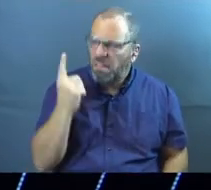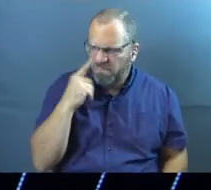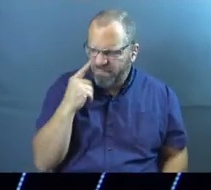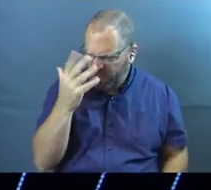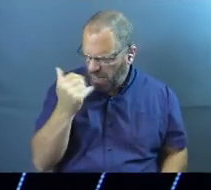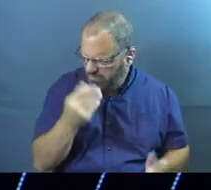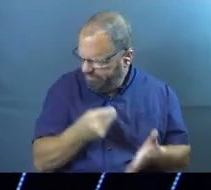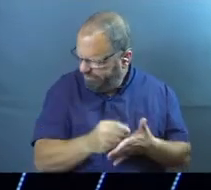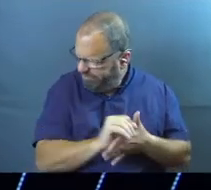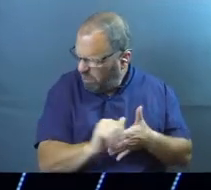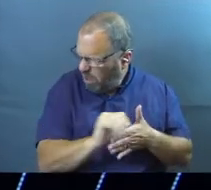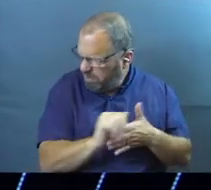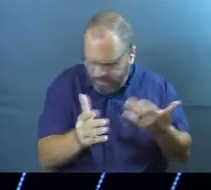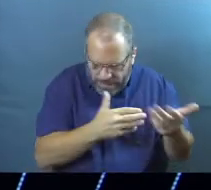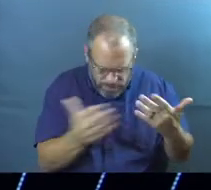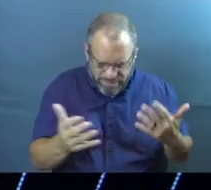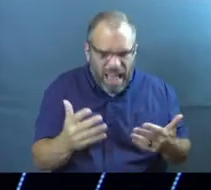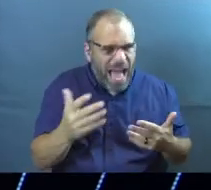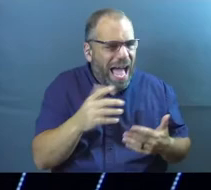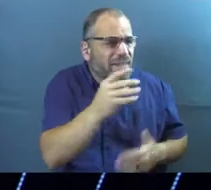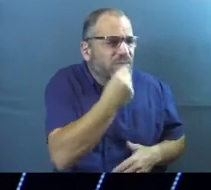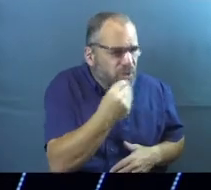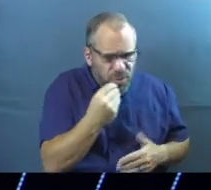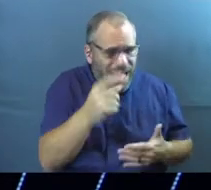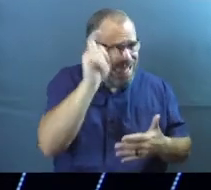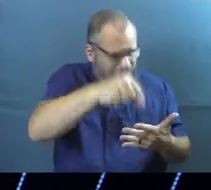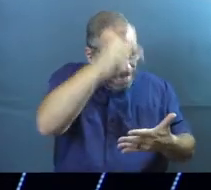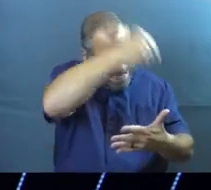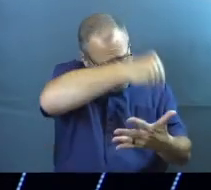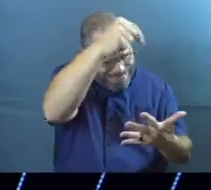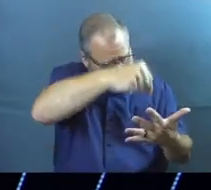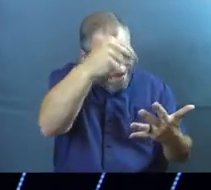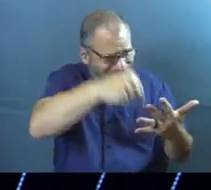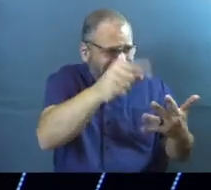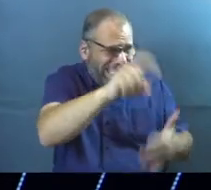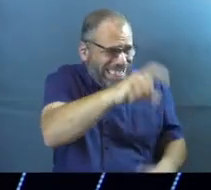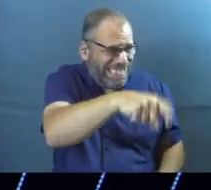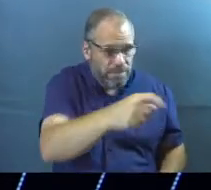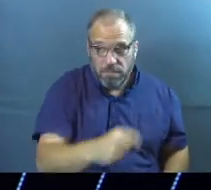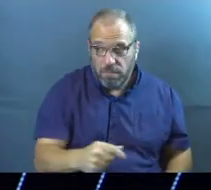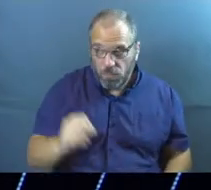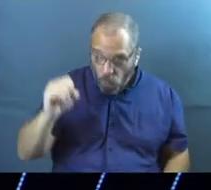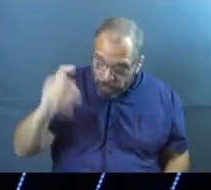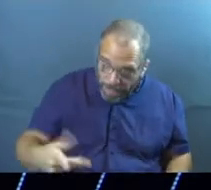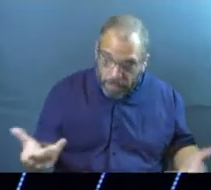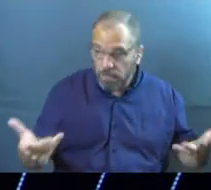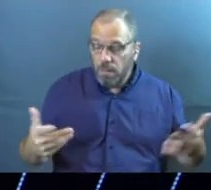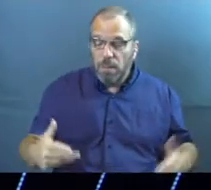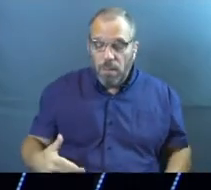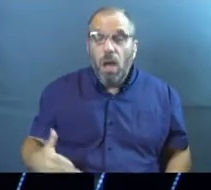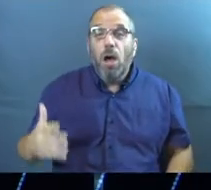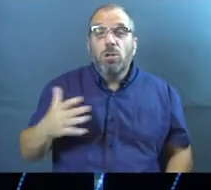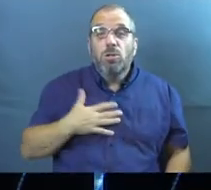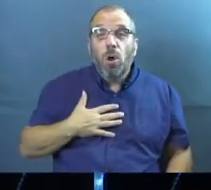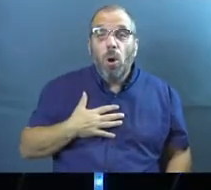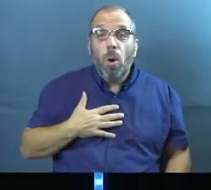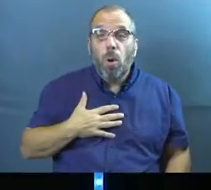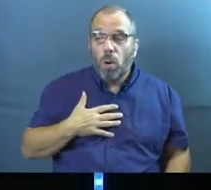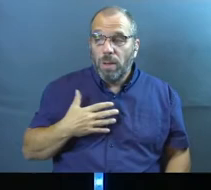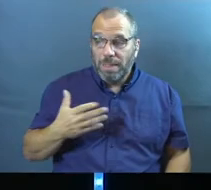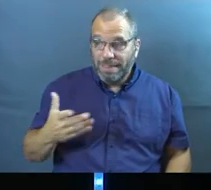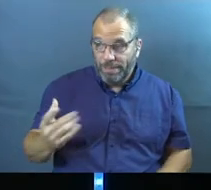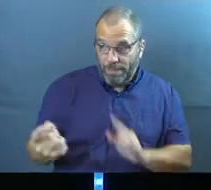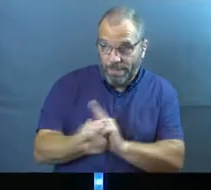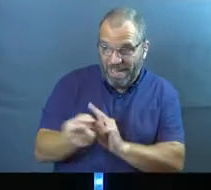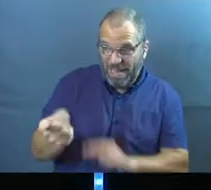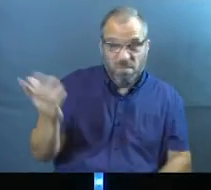was. It's like, I need food, and I need this, I need that. Okay. So I put this strange man that I've